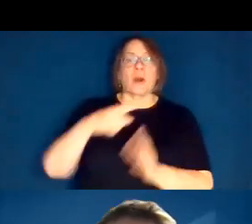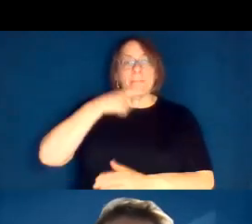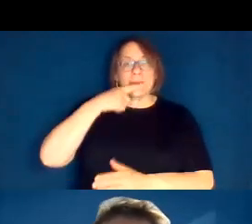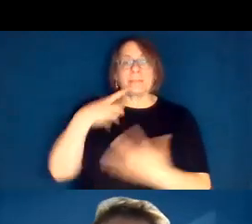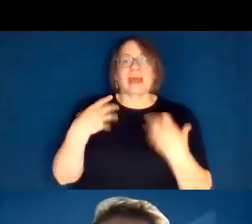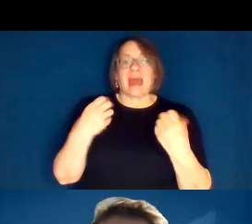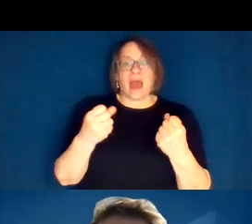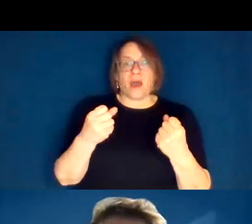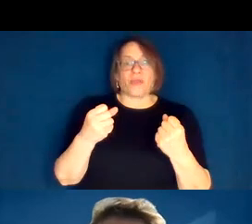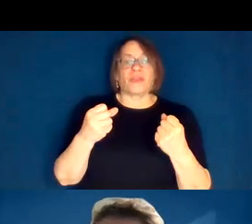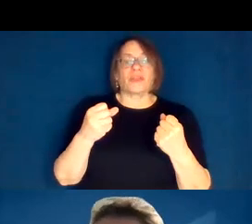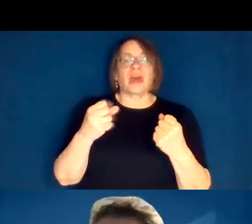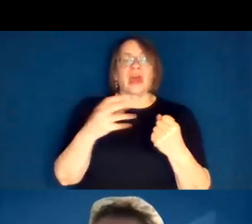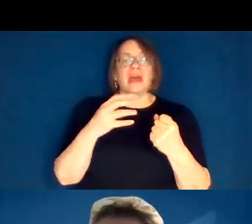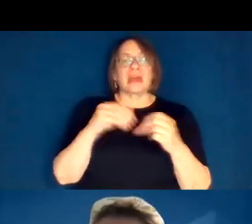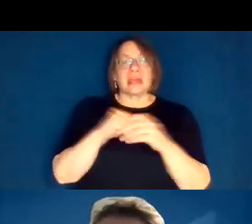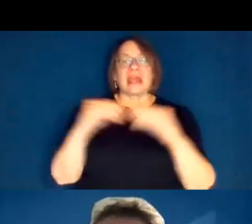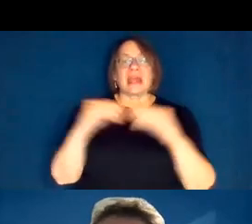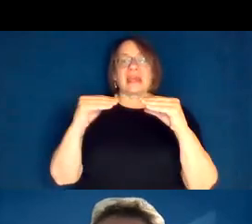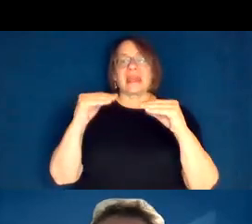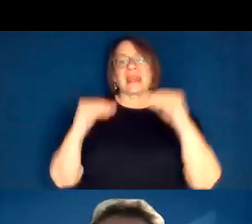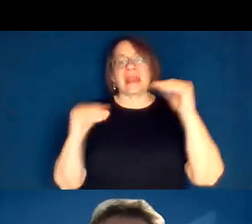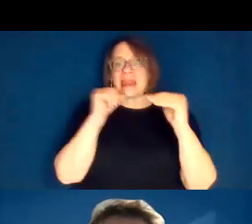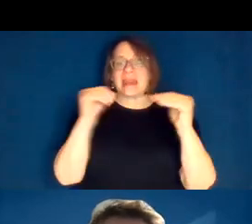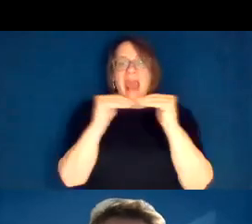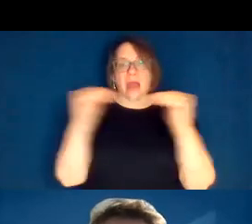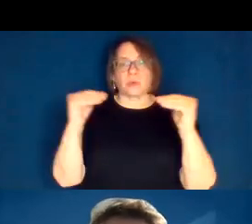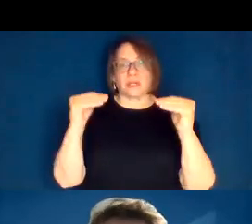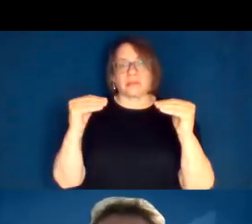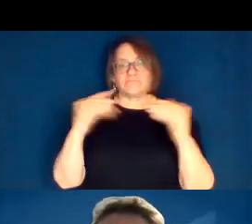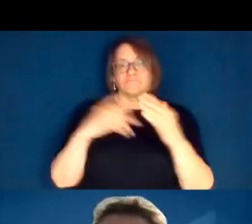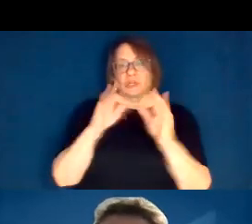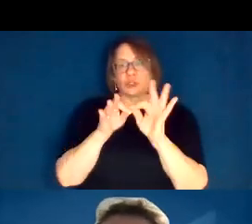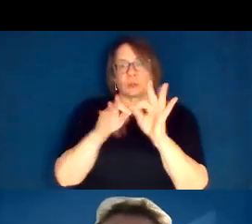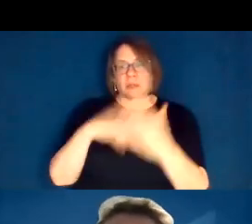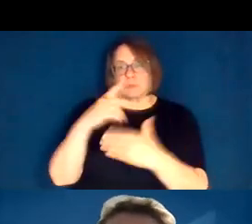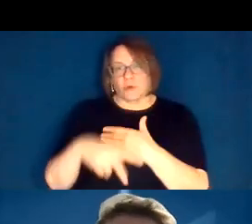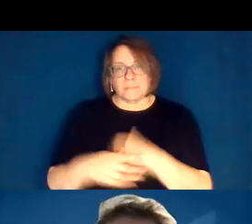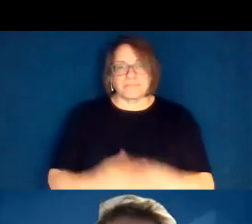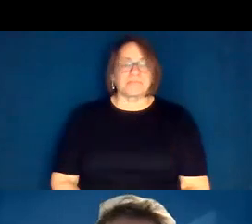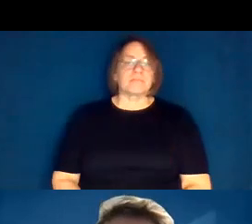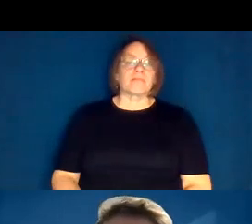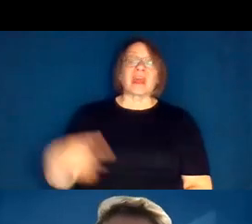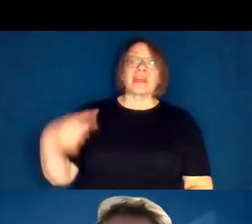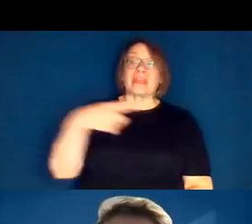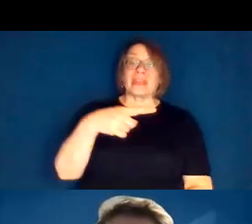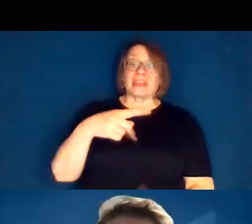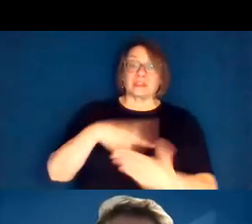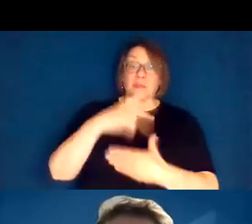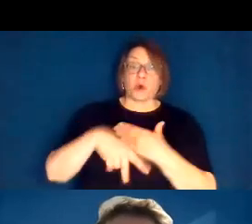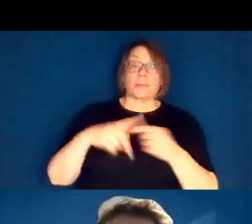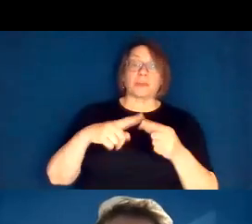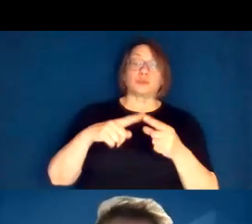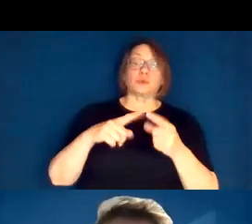and equity sign language interpreter program. This is designed to extend the